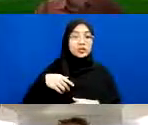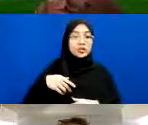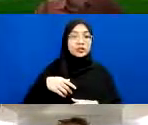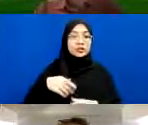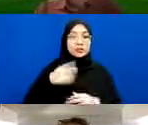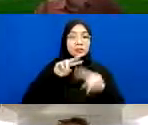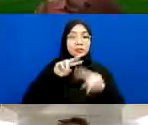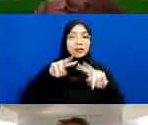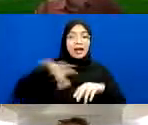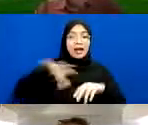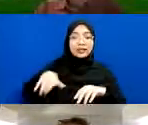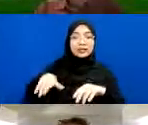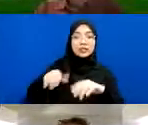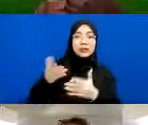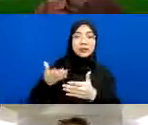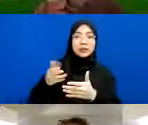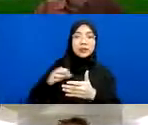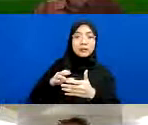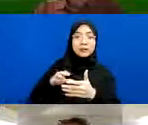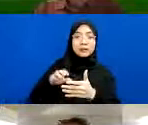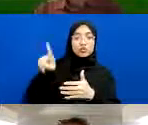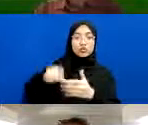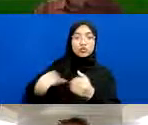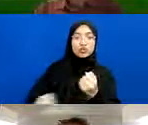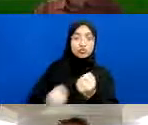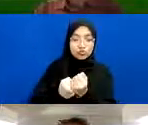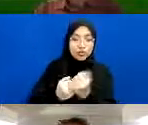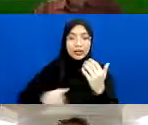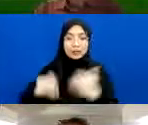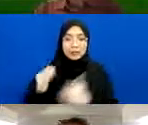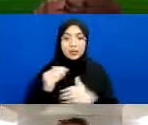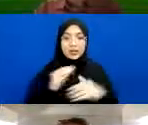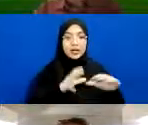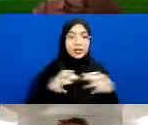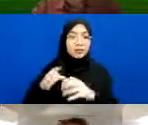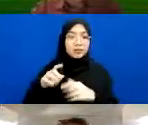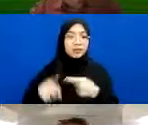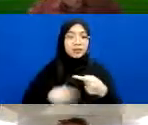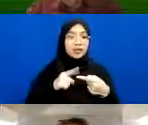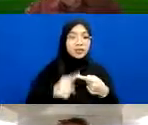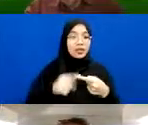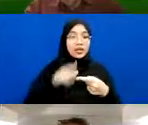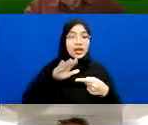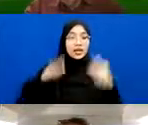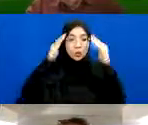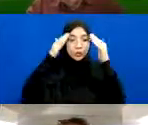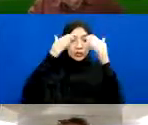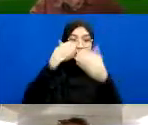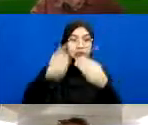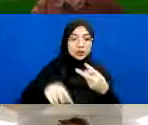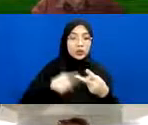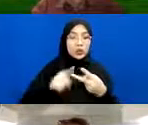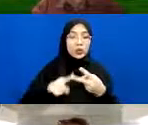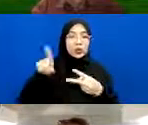need additional support in the classroom: autism, communication needs, hearing loss, vision